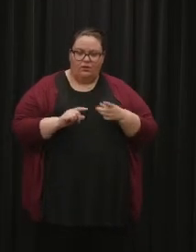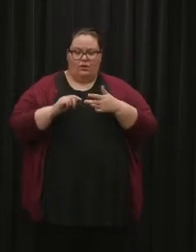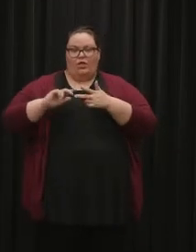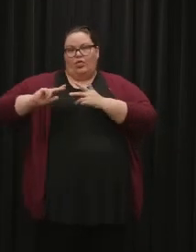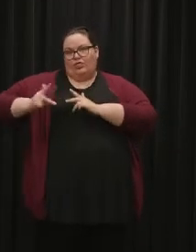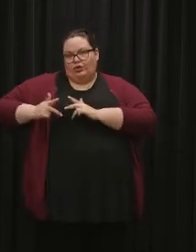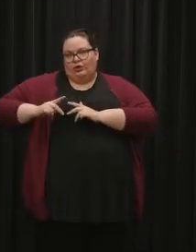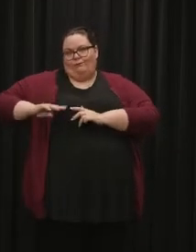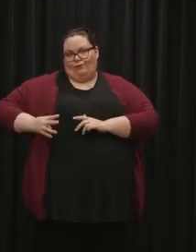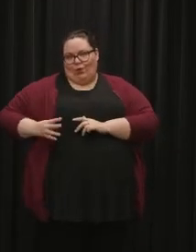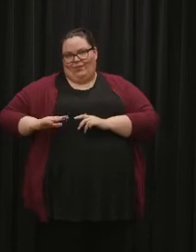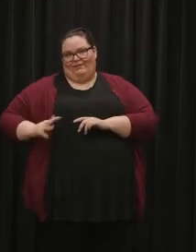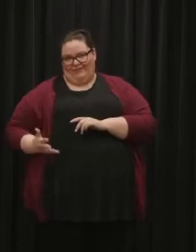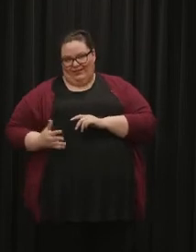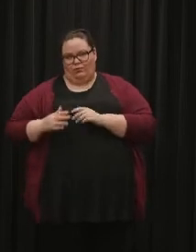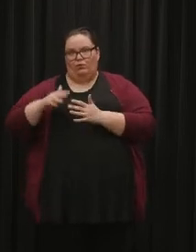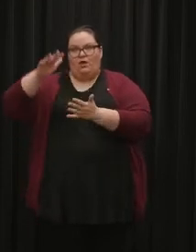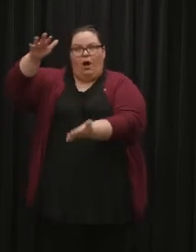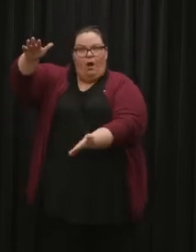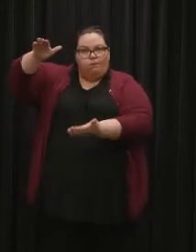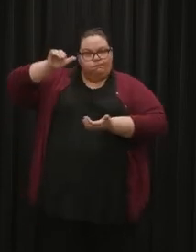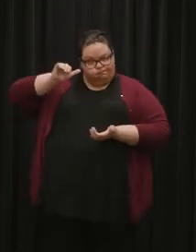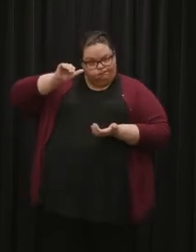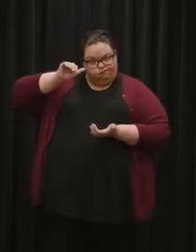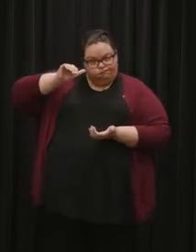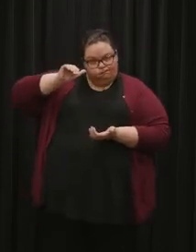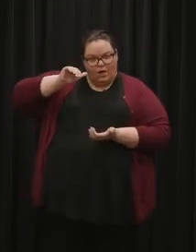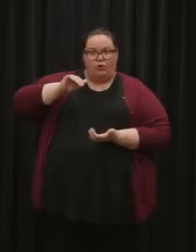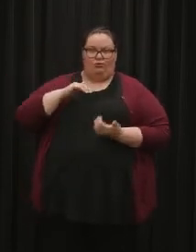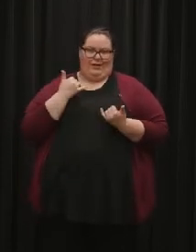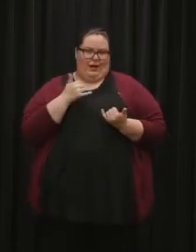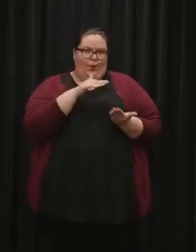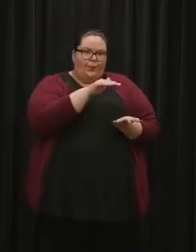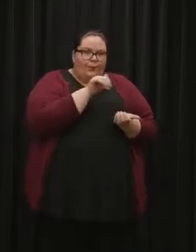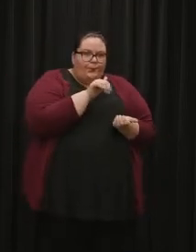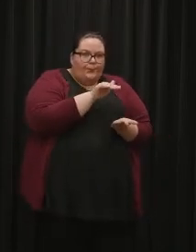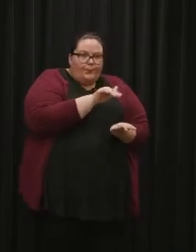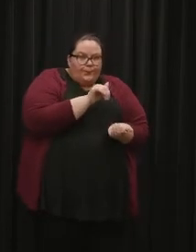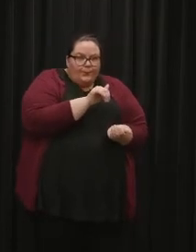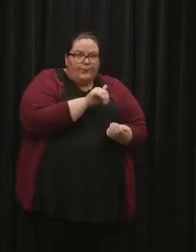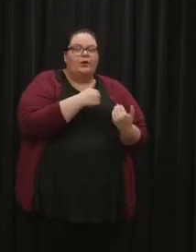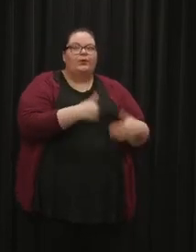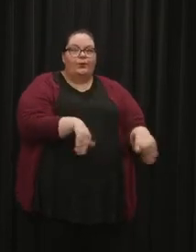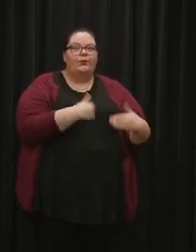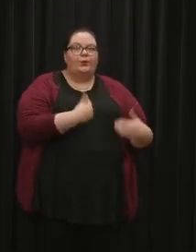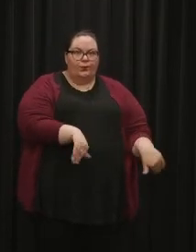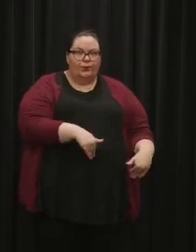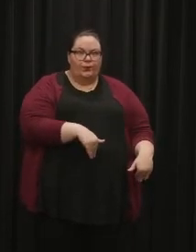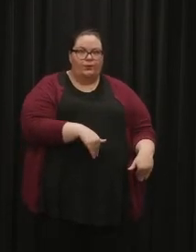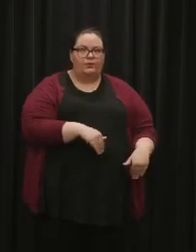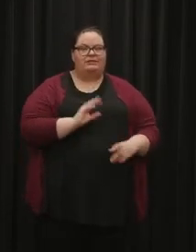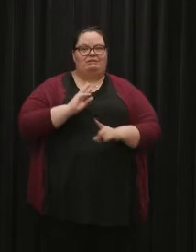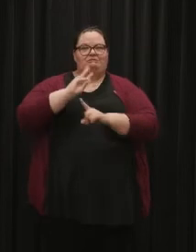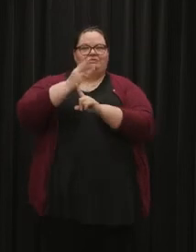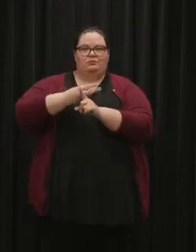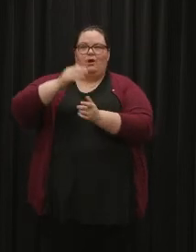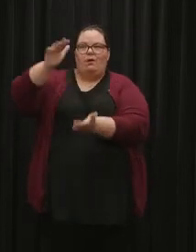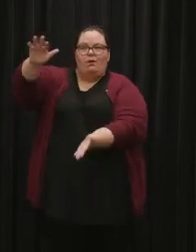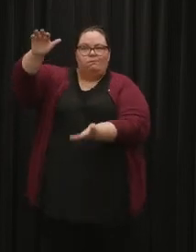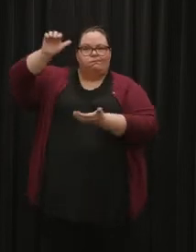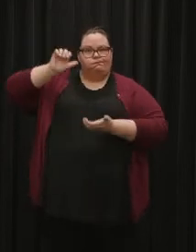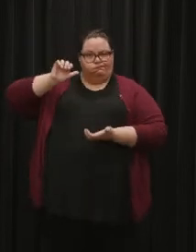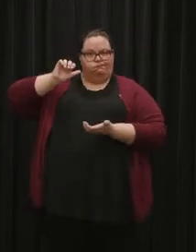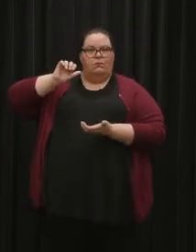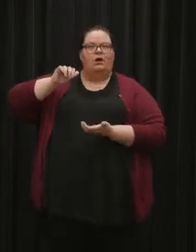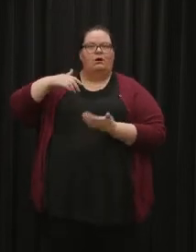more traditional vaccines arrive in much larger quantities, because that's the other thing, is the ones that are coming out about 6 months from now are going to